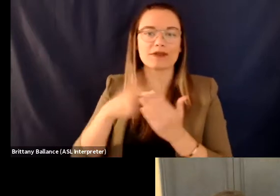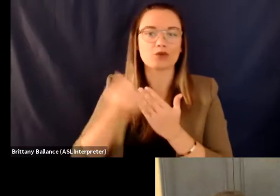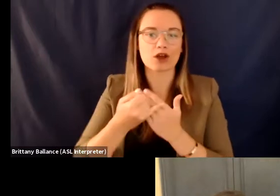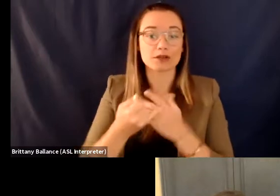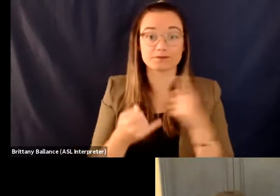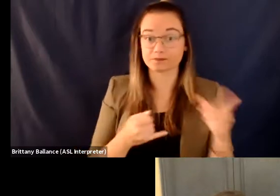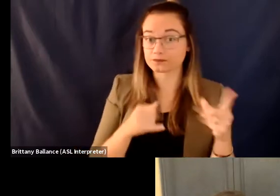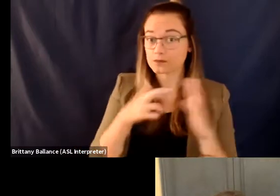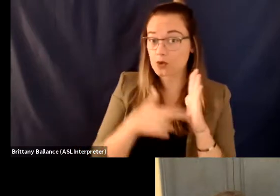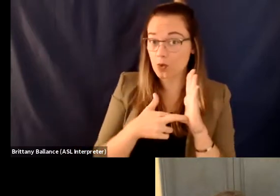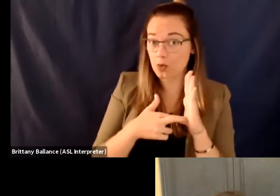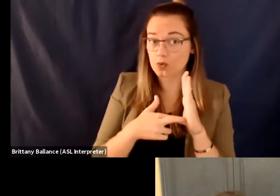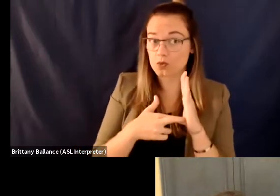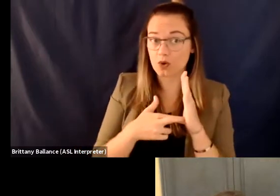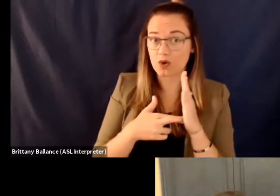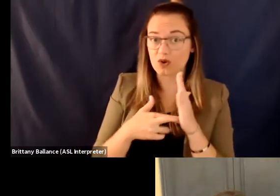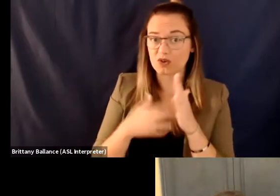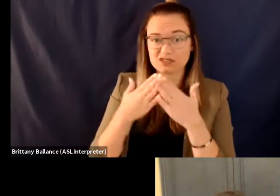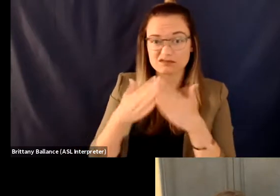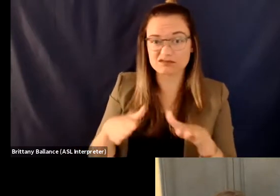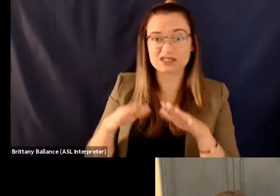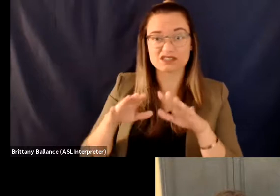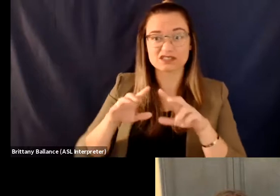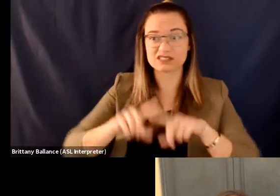roles break down in any particular kind of way?